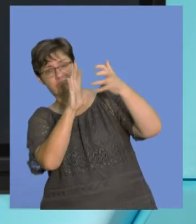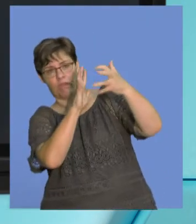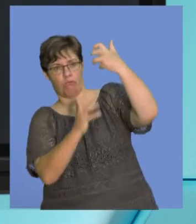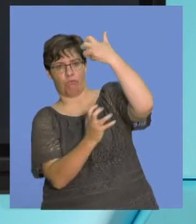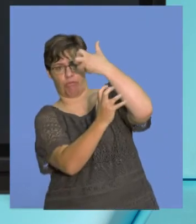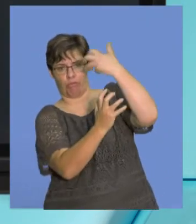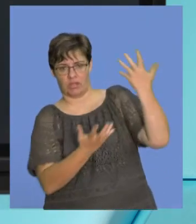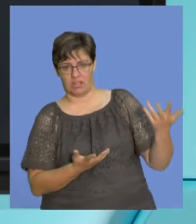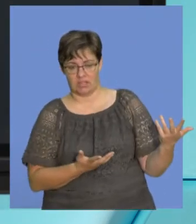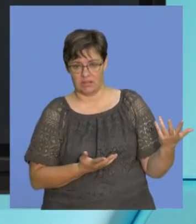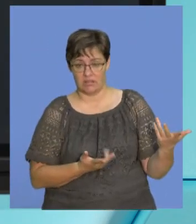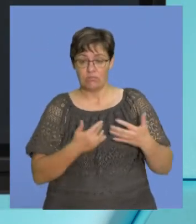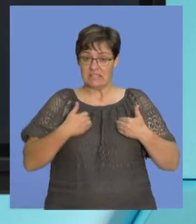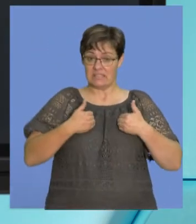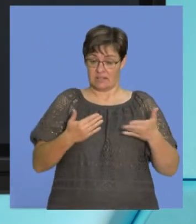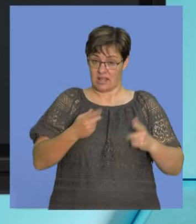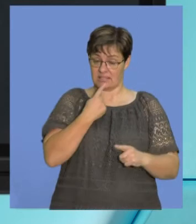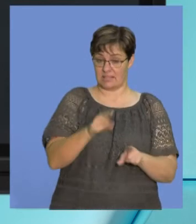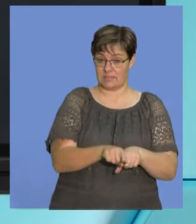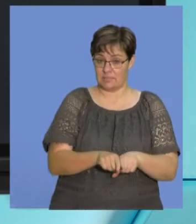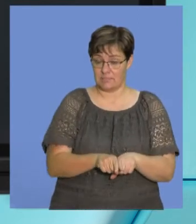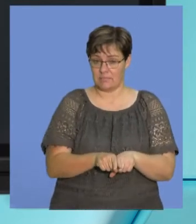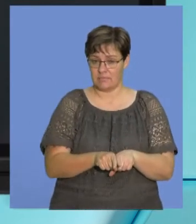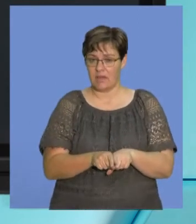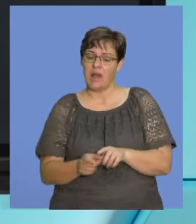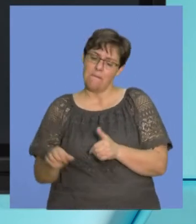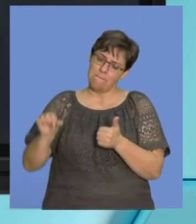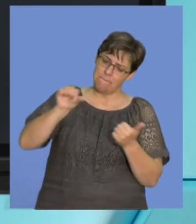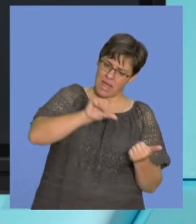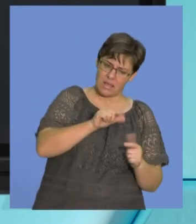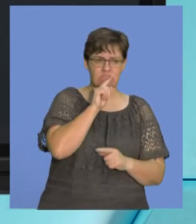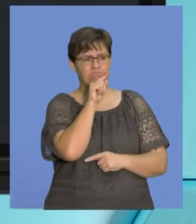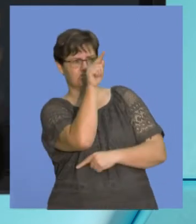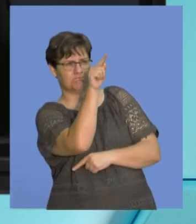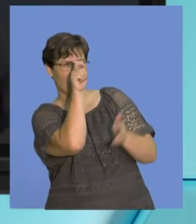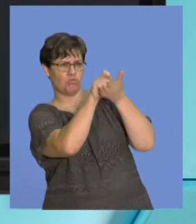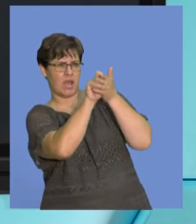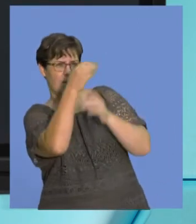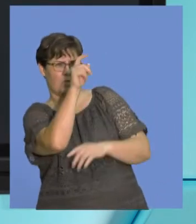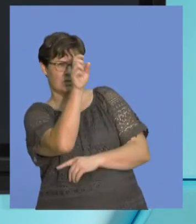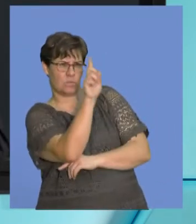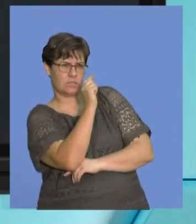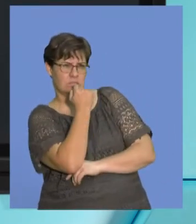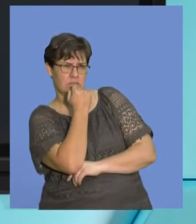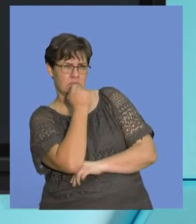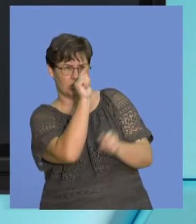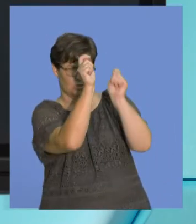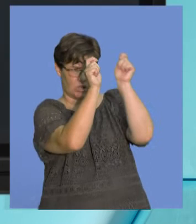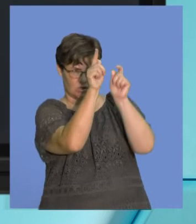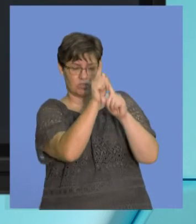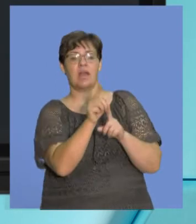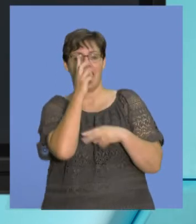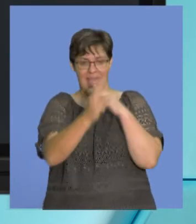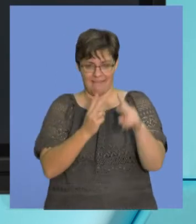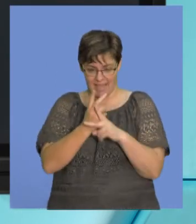hypothesis. As we mentioned at the start, you would need to go back and review your hypothesis, retest,